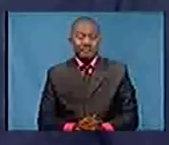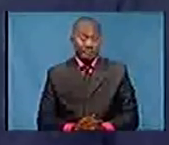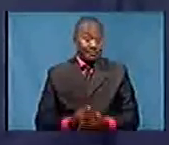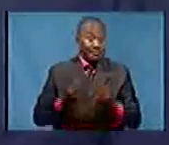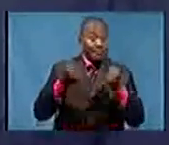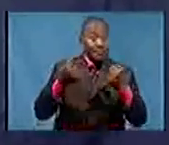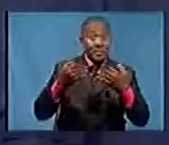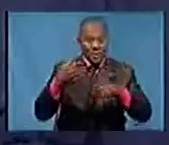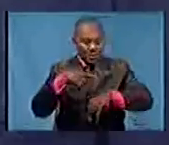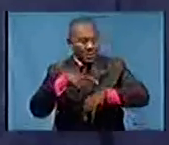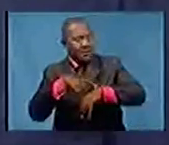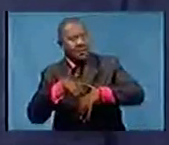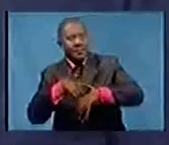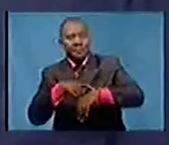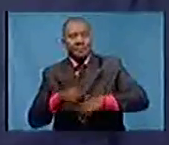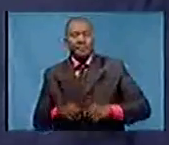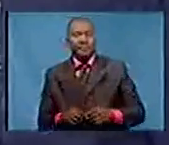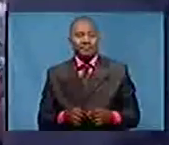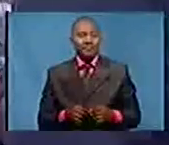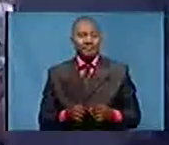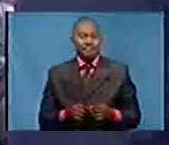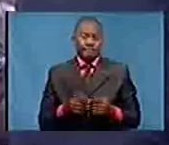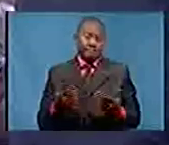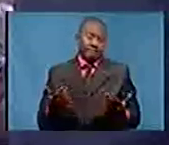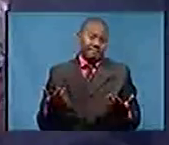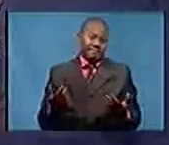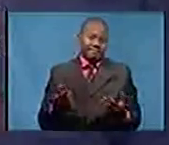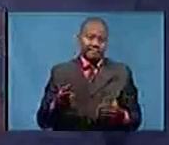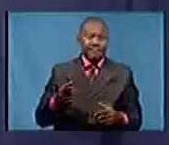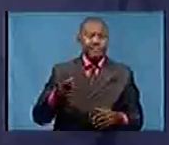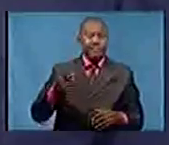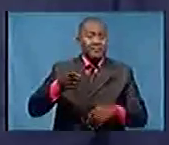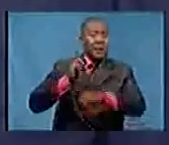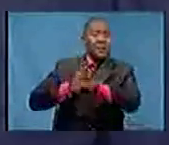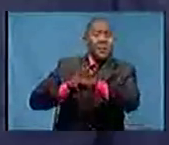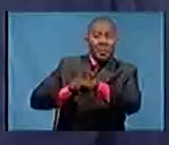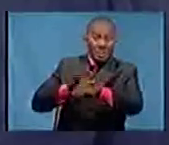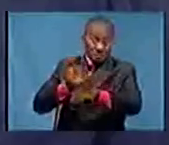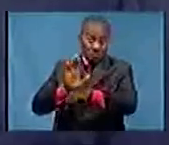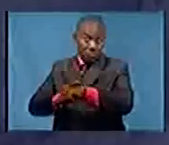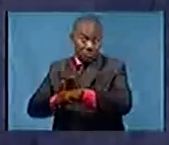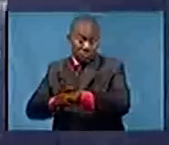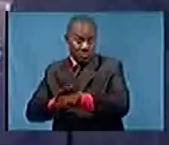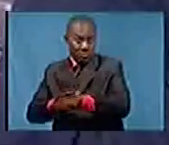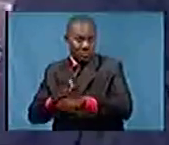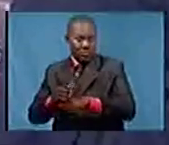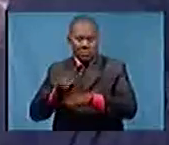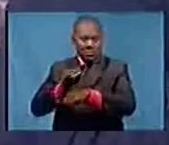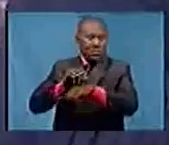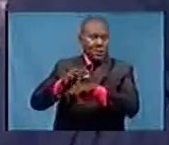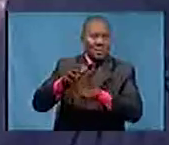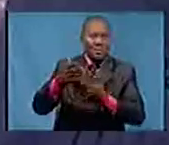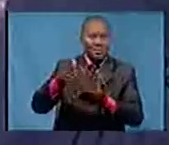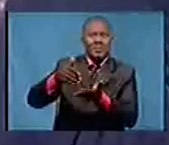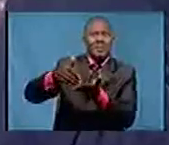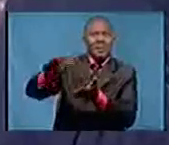times. The respondent is cautioned, advised, and go and see no more.